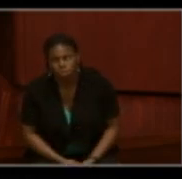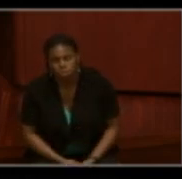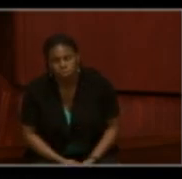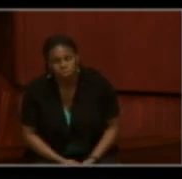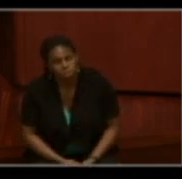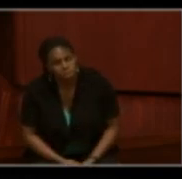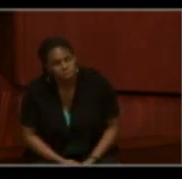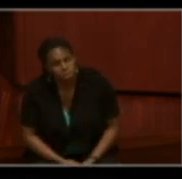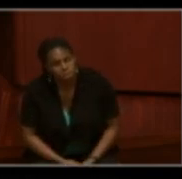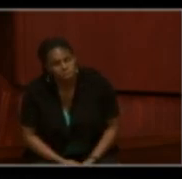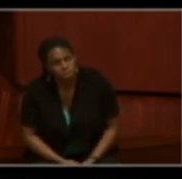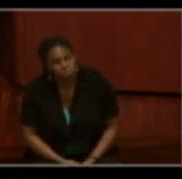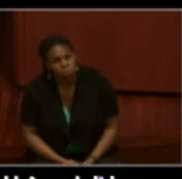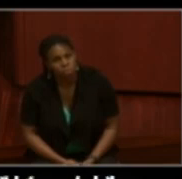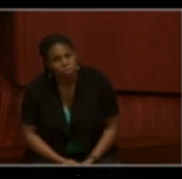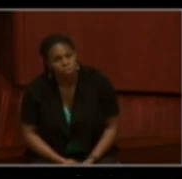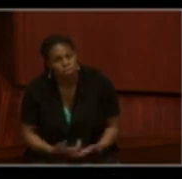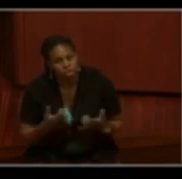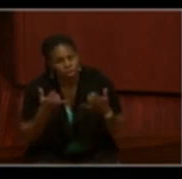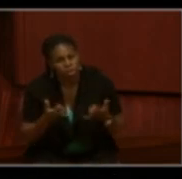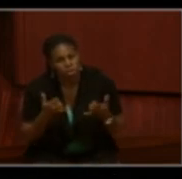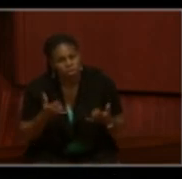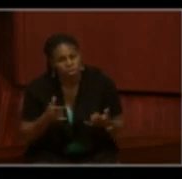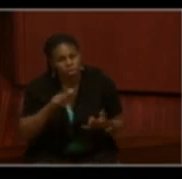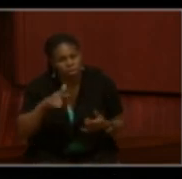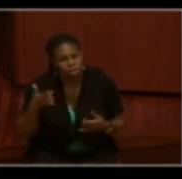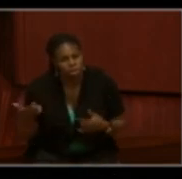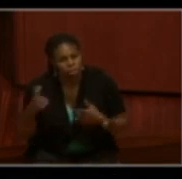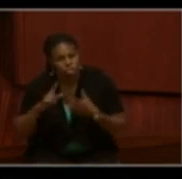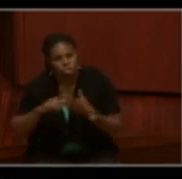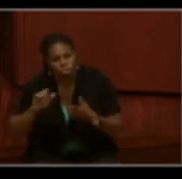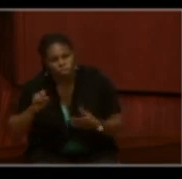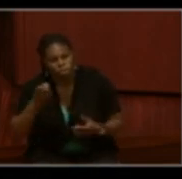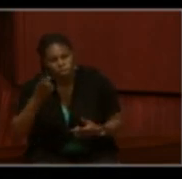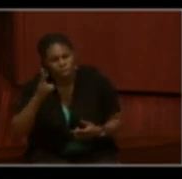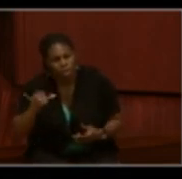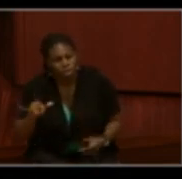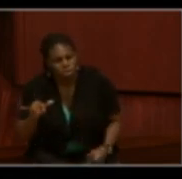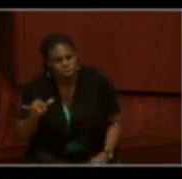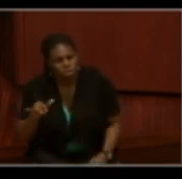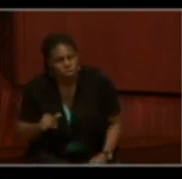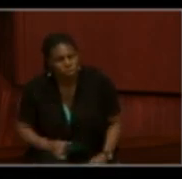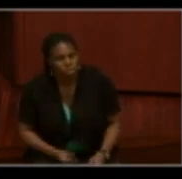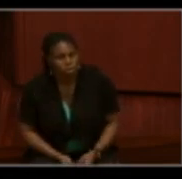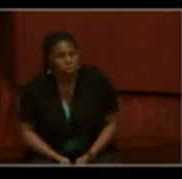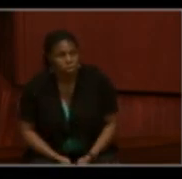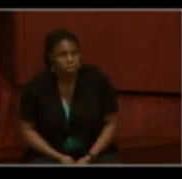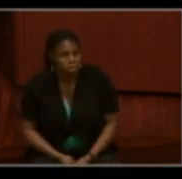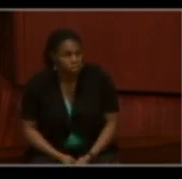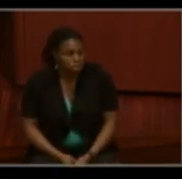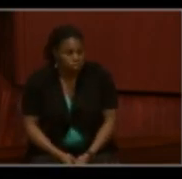And now I will be turning over the presentation to Ms. Ashley Mattingly.